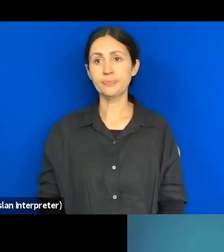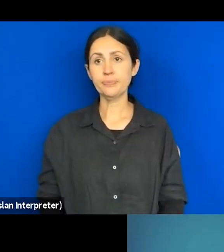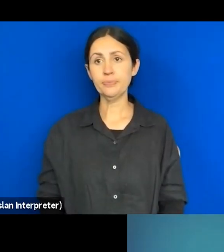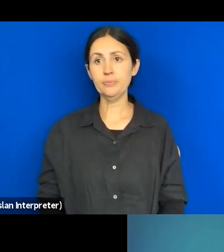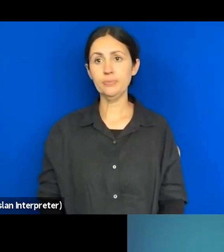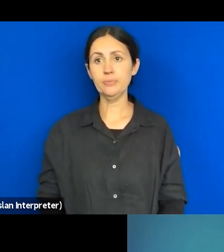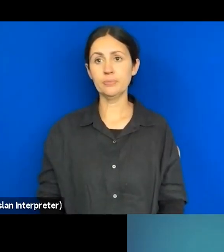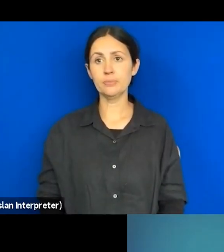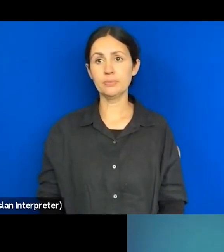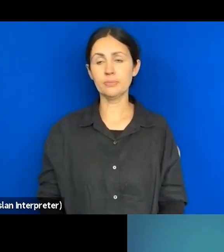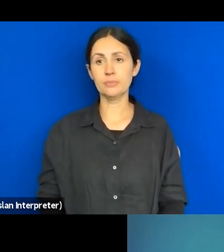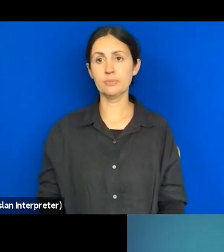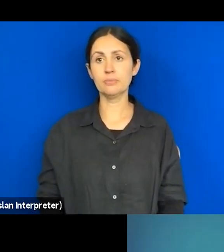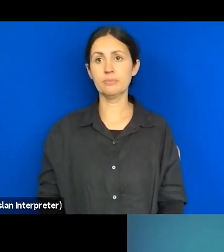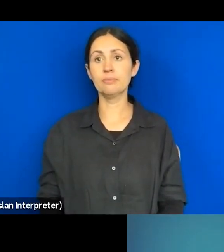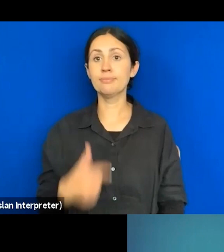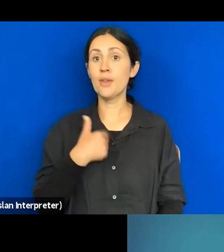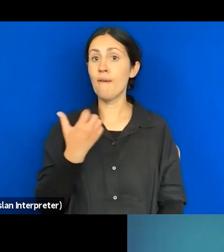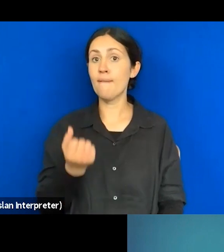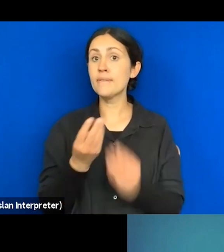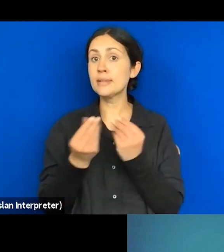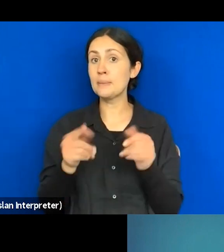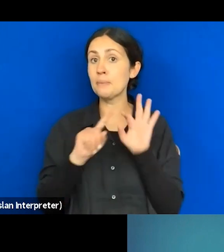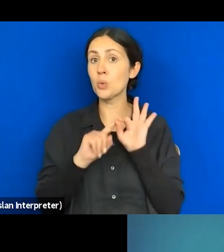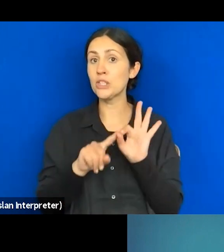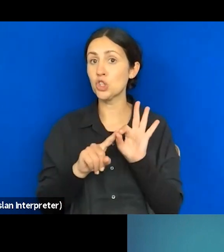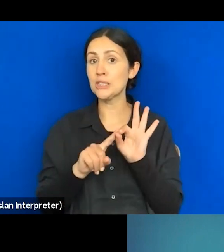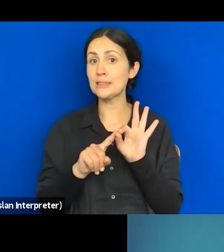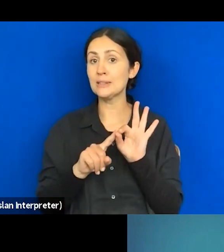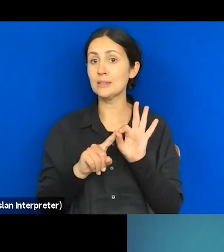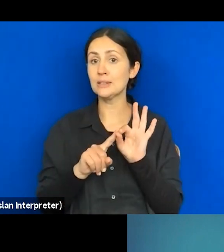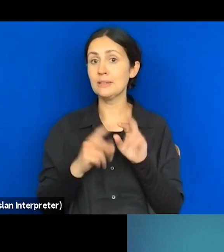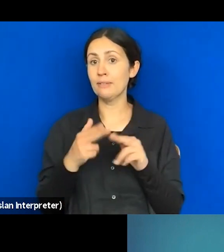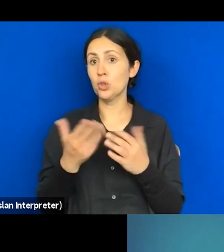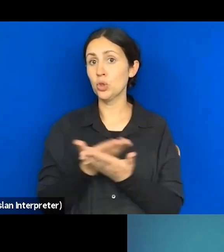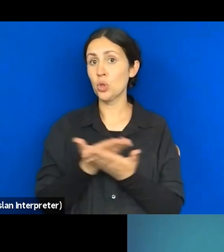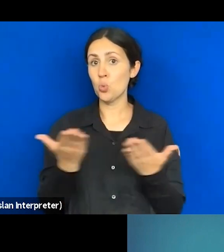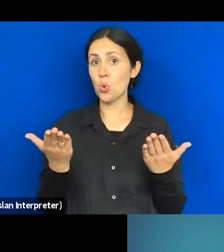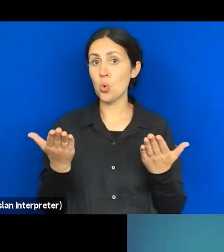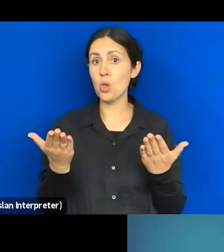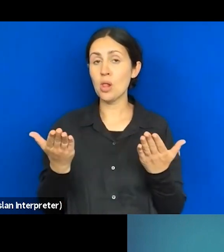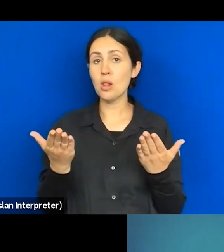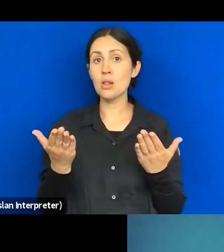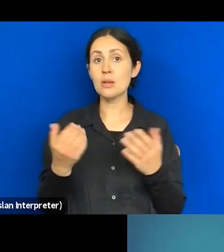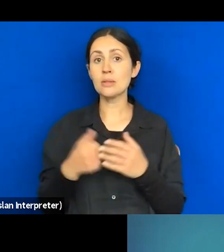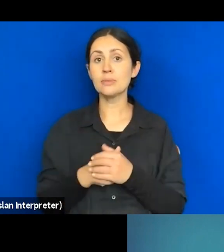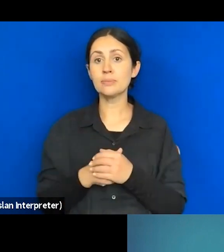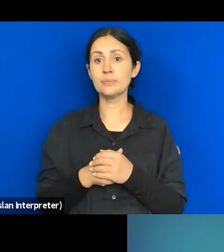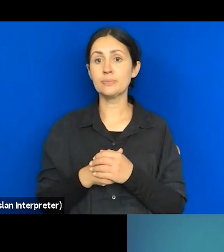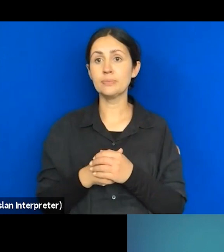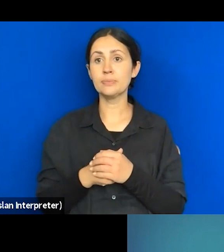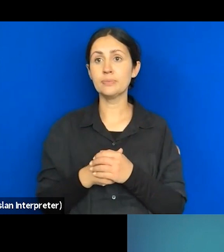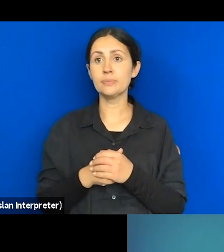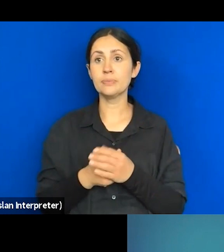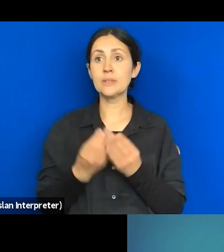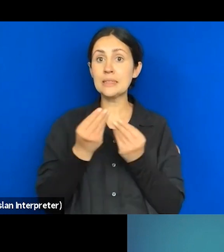And I have a range of questions that people have put up, and some of them